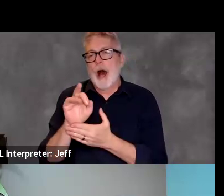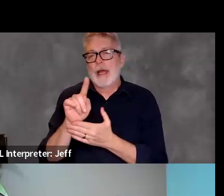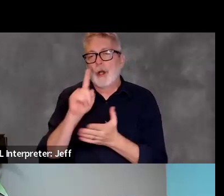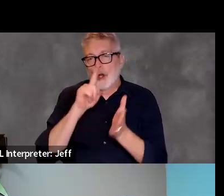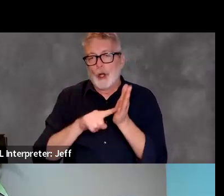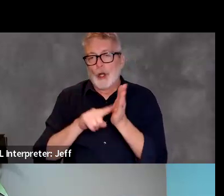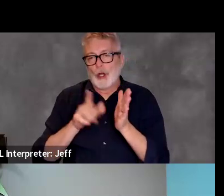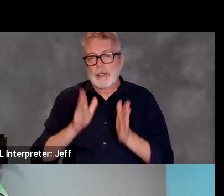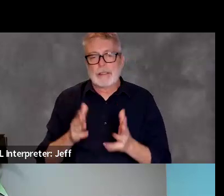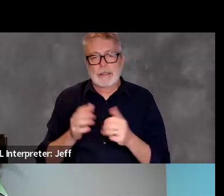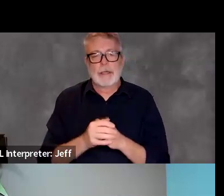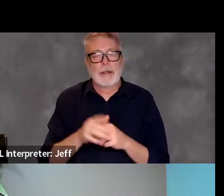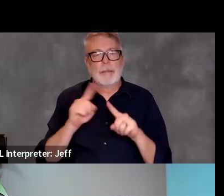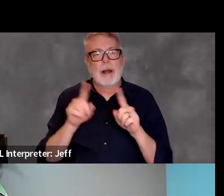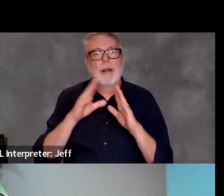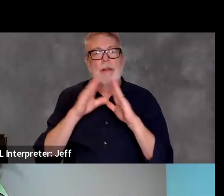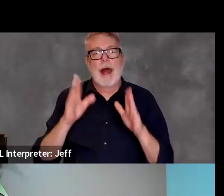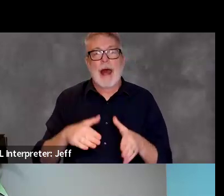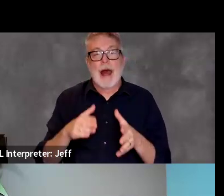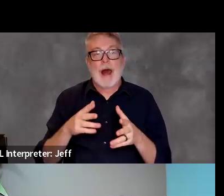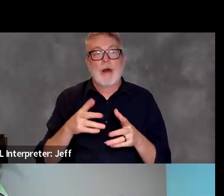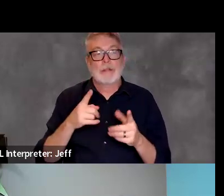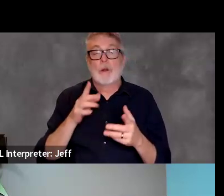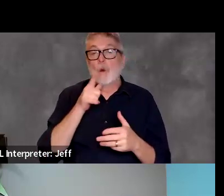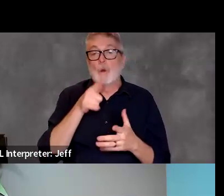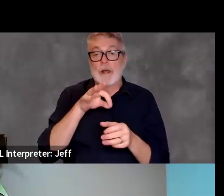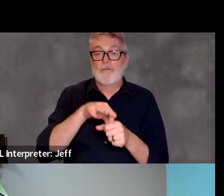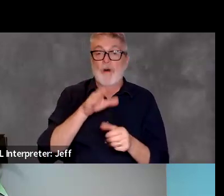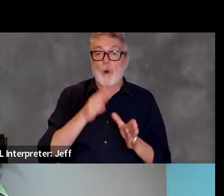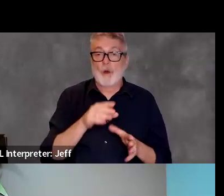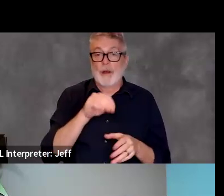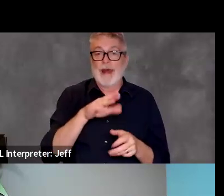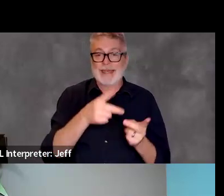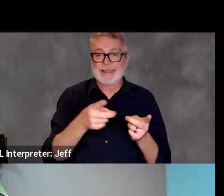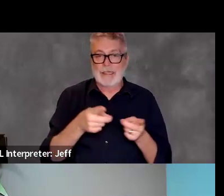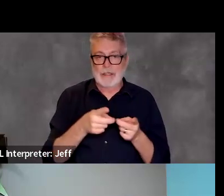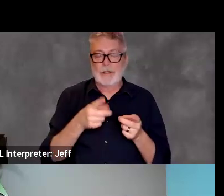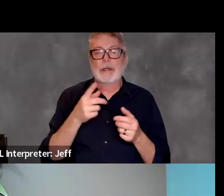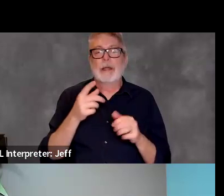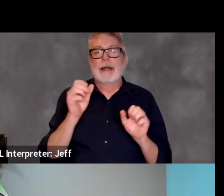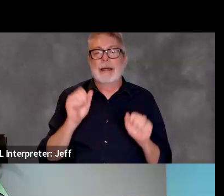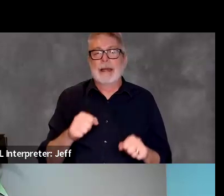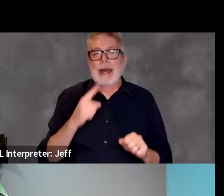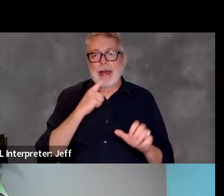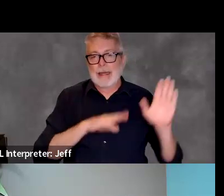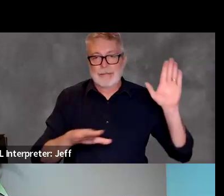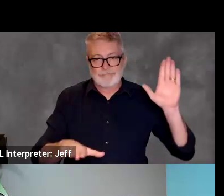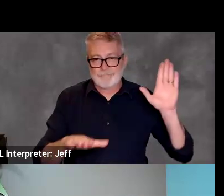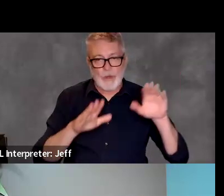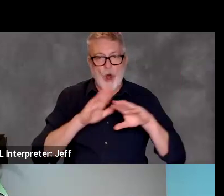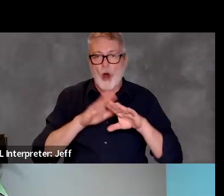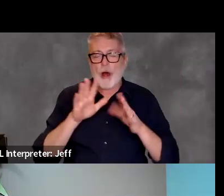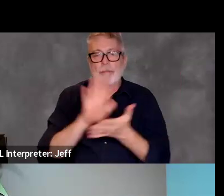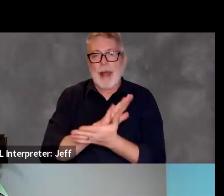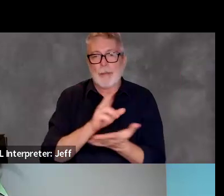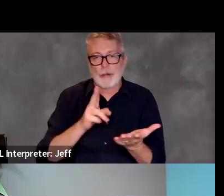eliminated the option that allows a person who's a voter in a district to attest on a form that